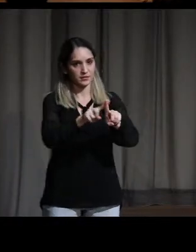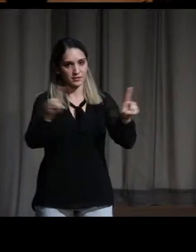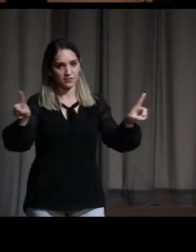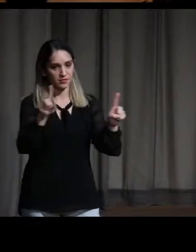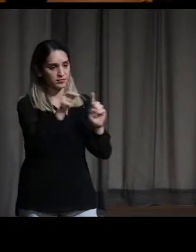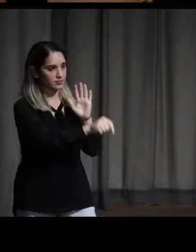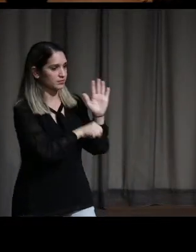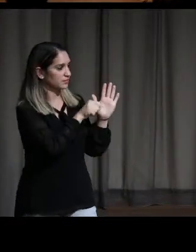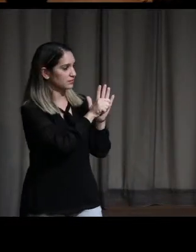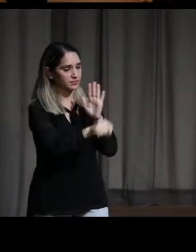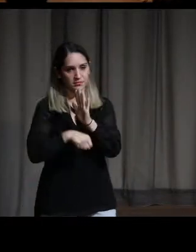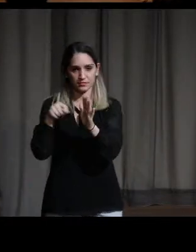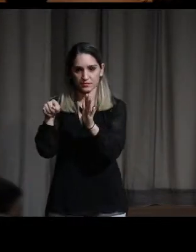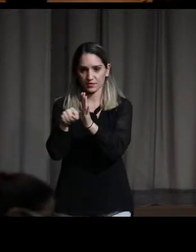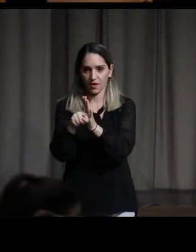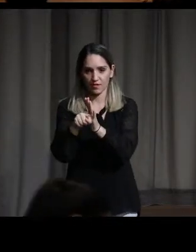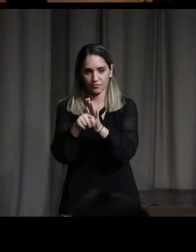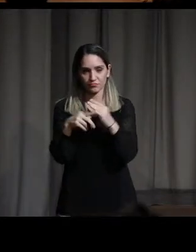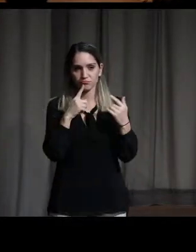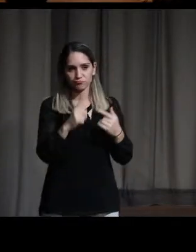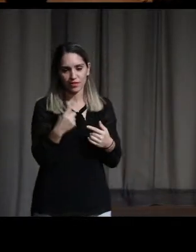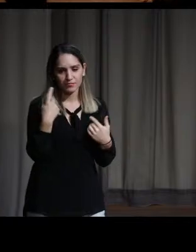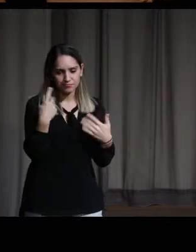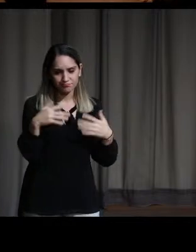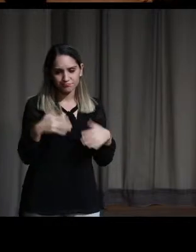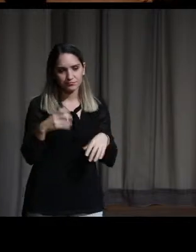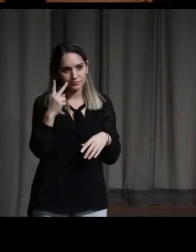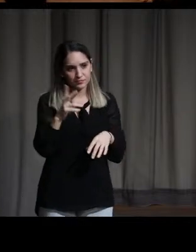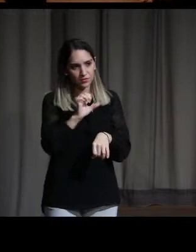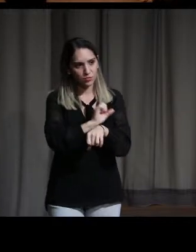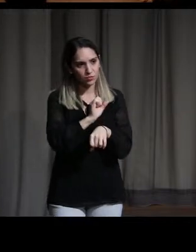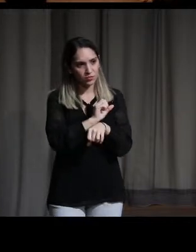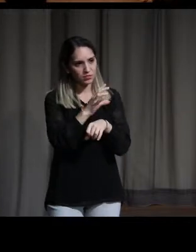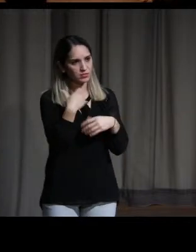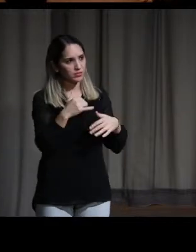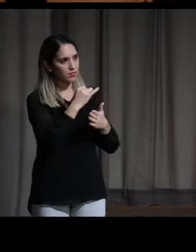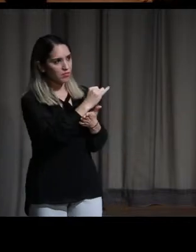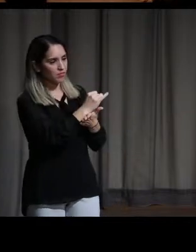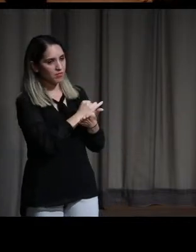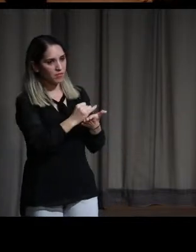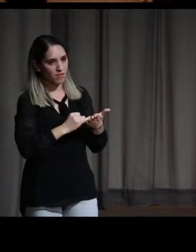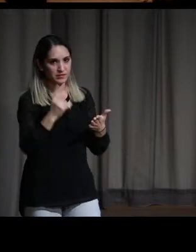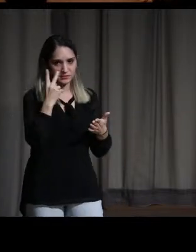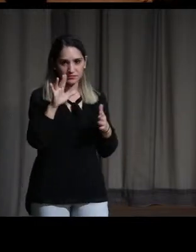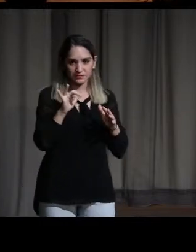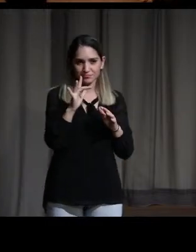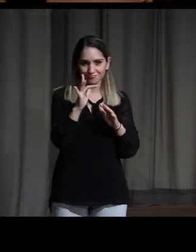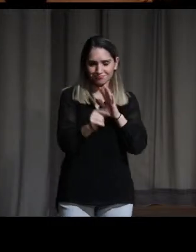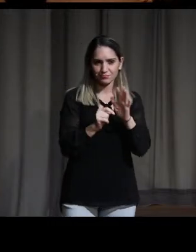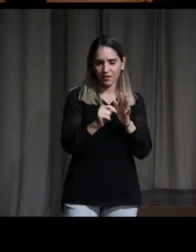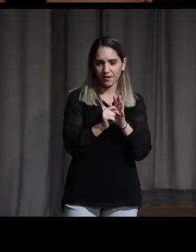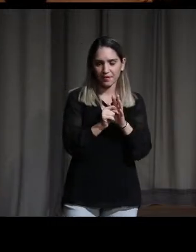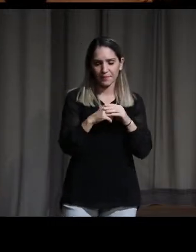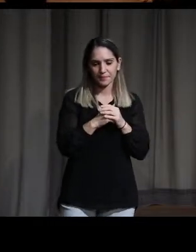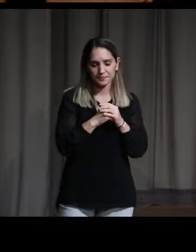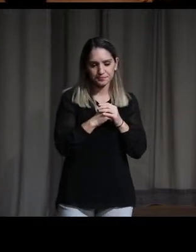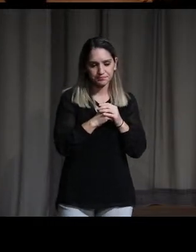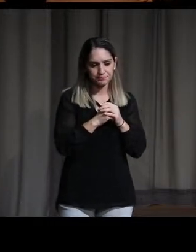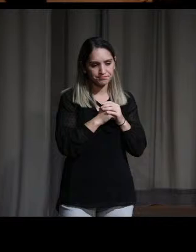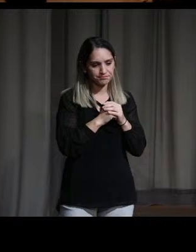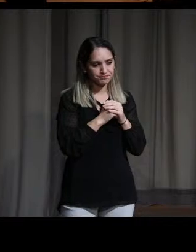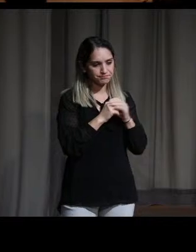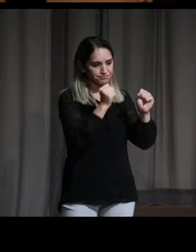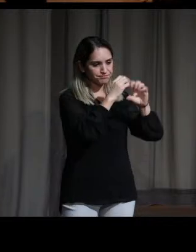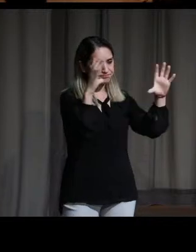You know, it's striking to see a work of art as sort of bright and airy as this from that period, because just 1 year before,